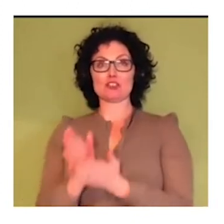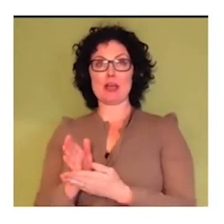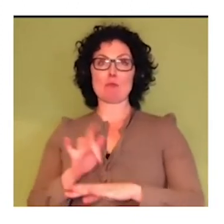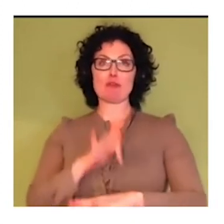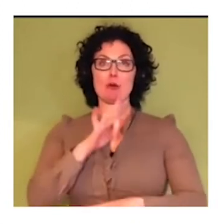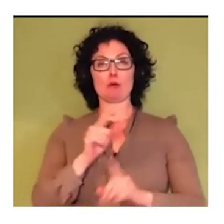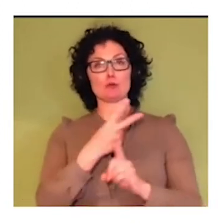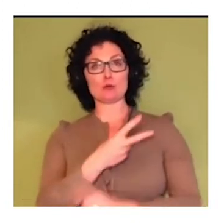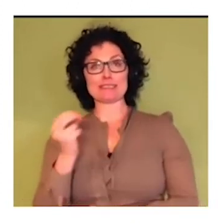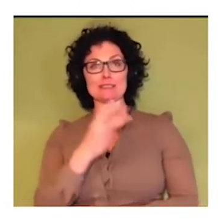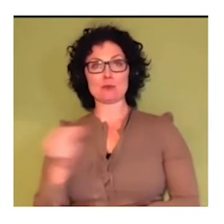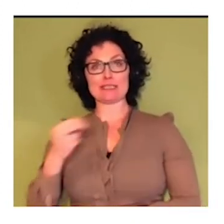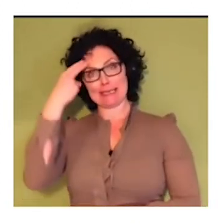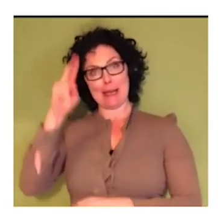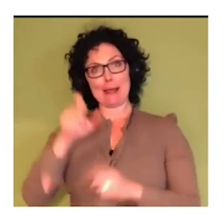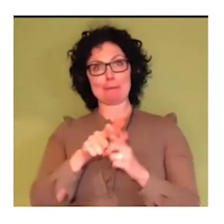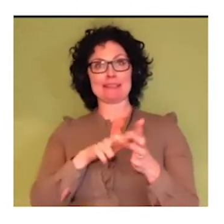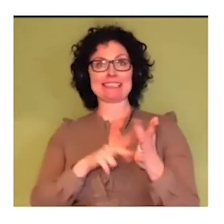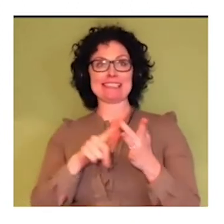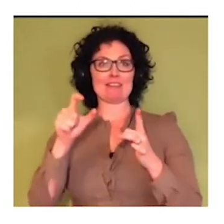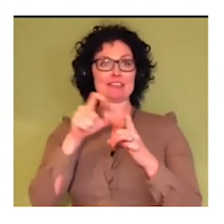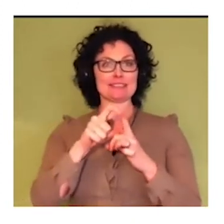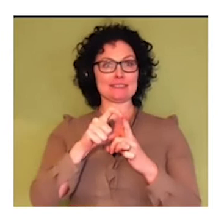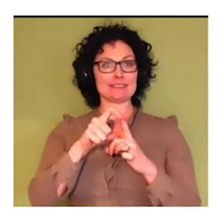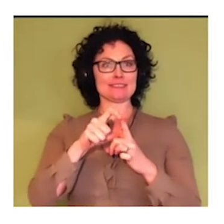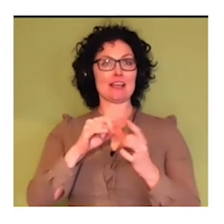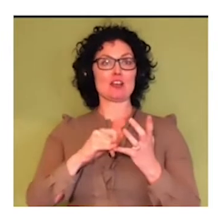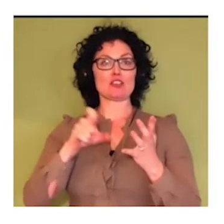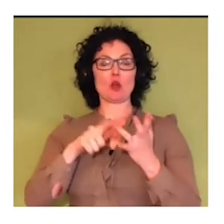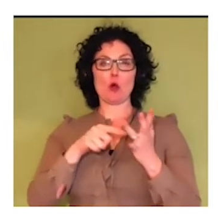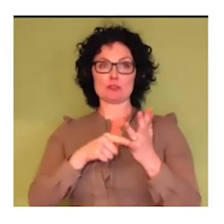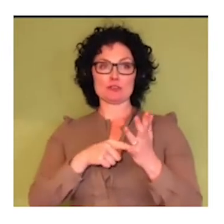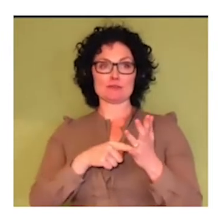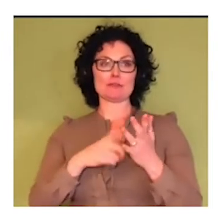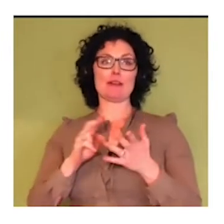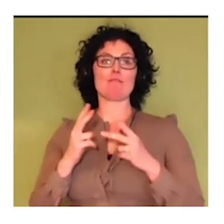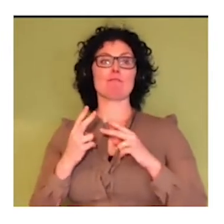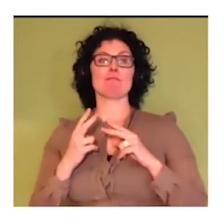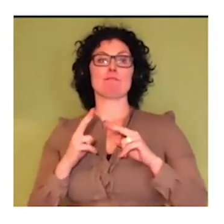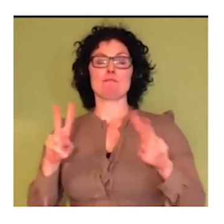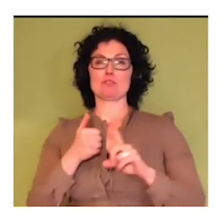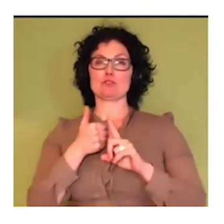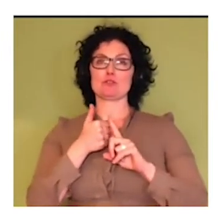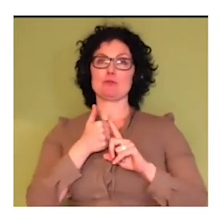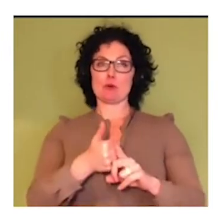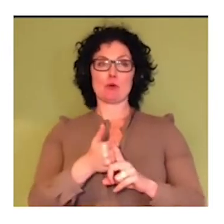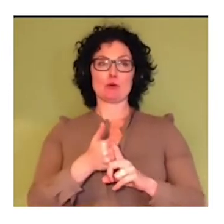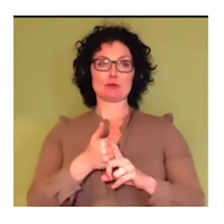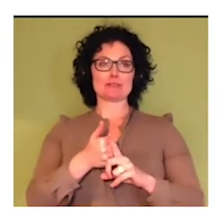name is David Scott. I'm MD at Vision Support Trading Limited, a UK-based transcription